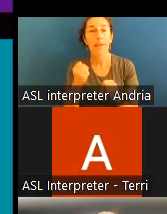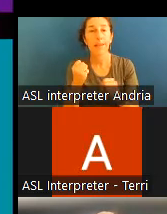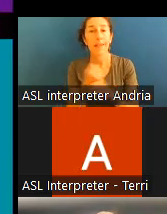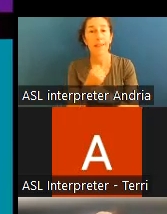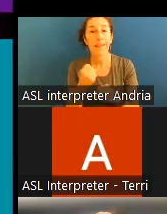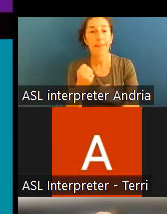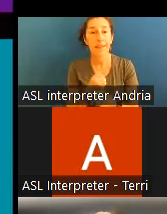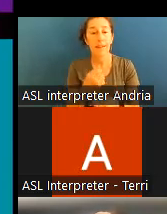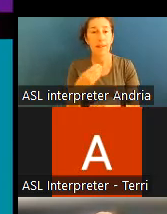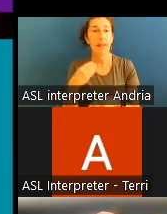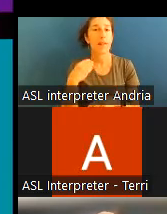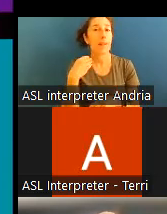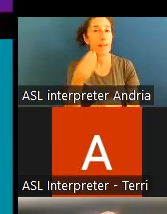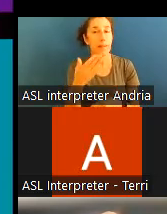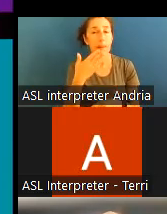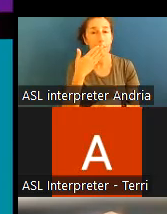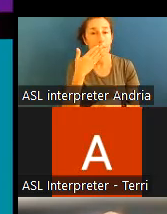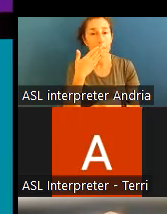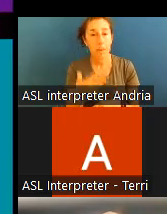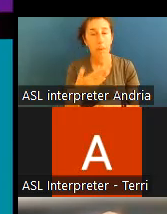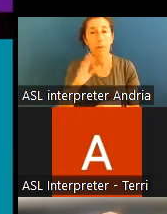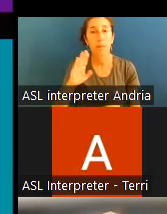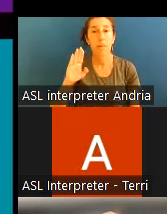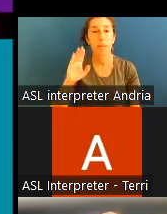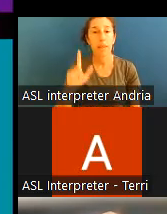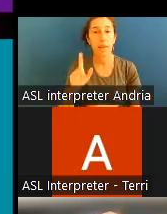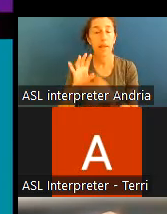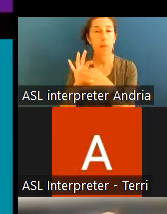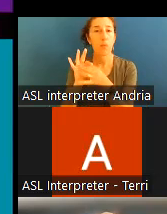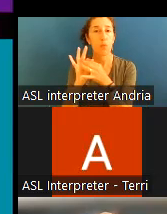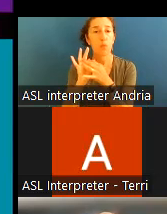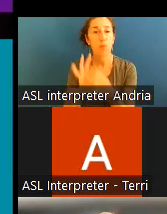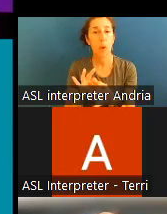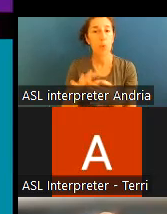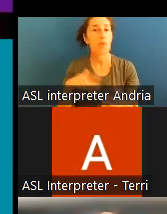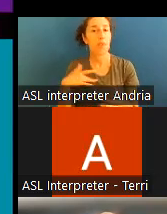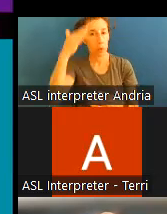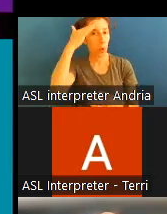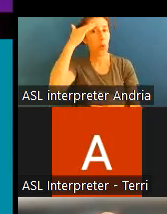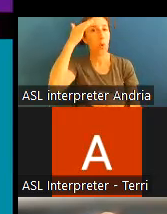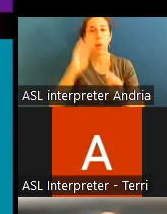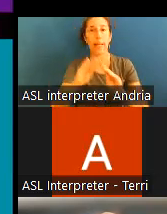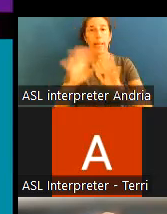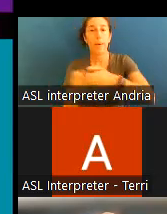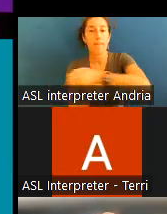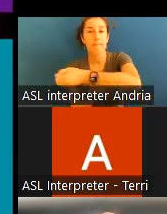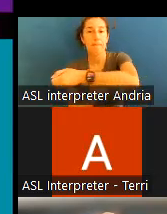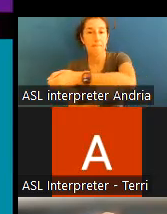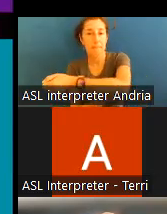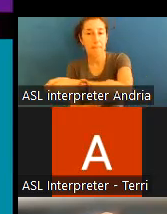and grounding in this. And then we're going to go on from there to get into more of